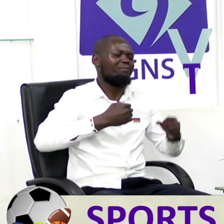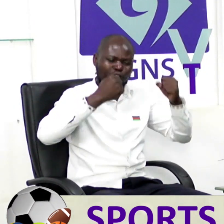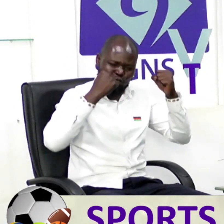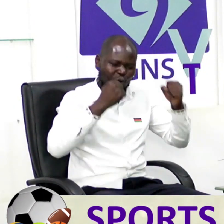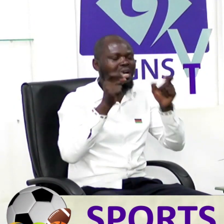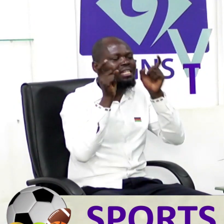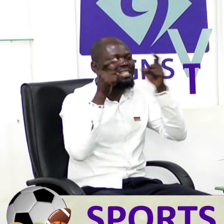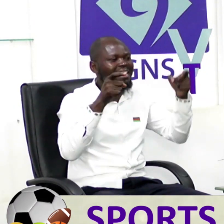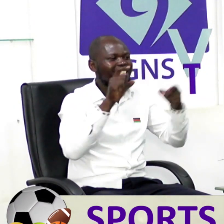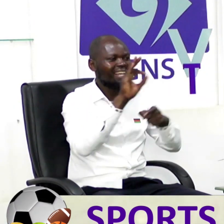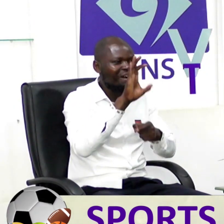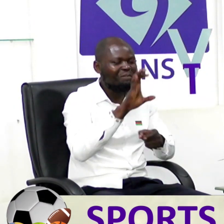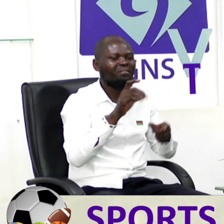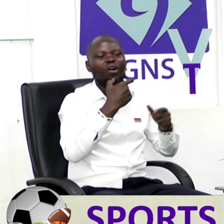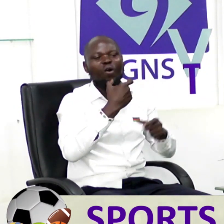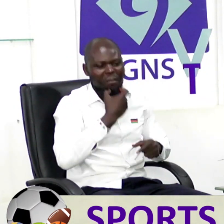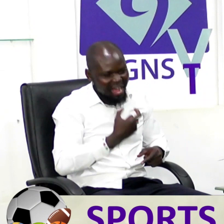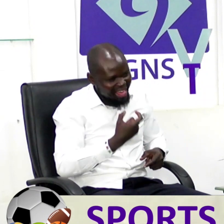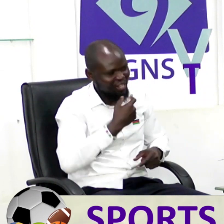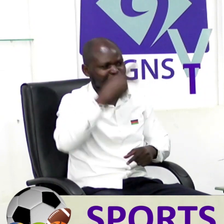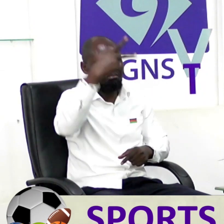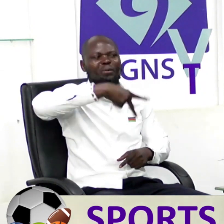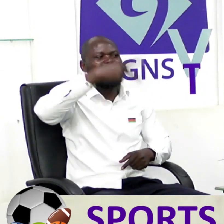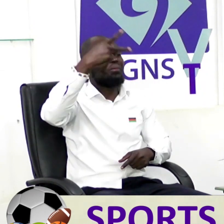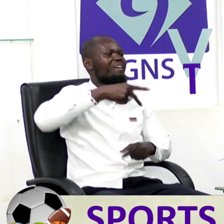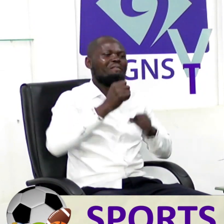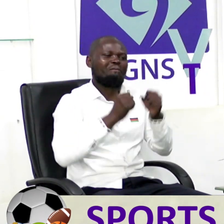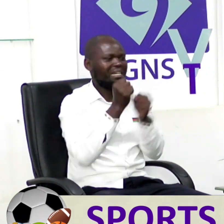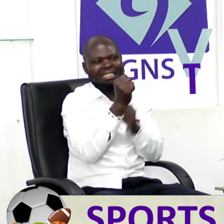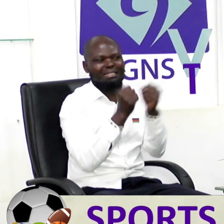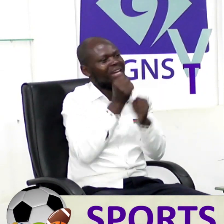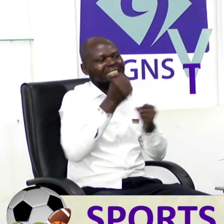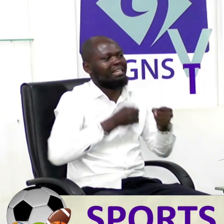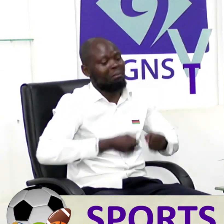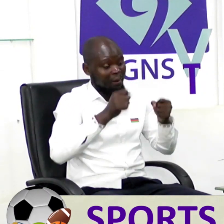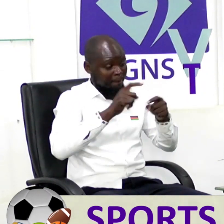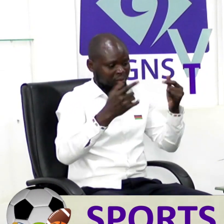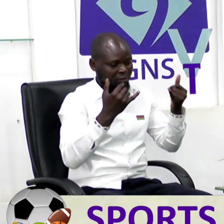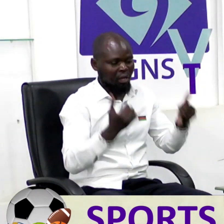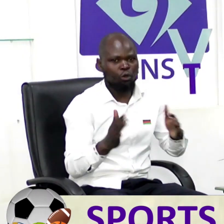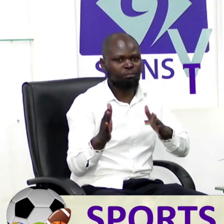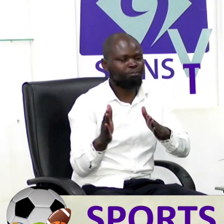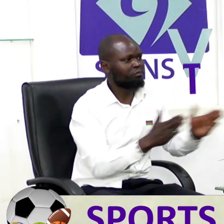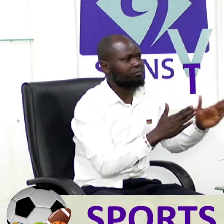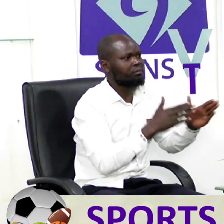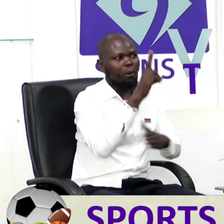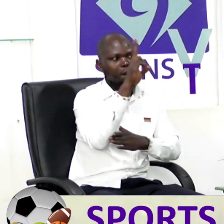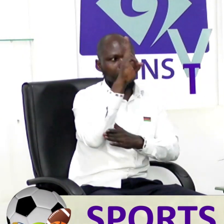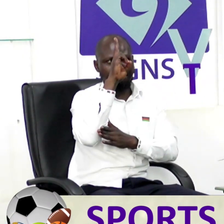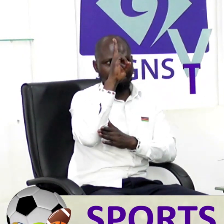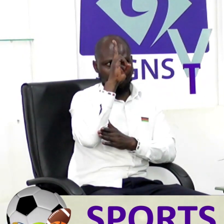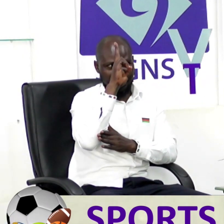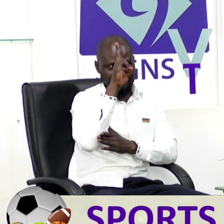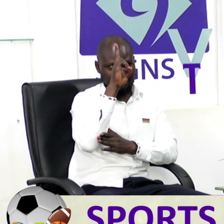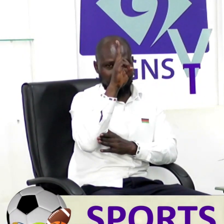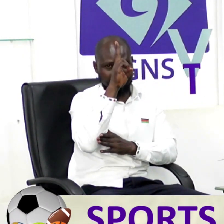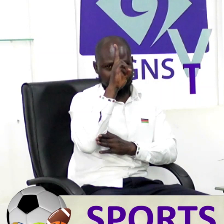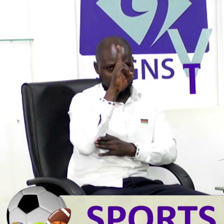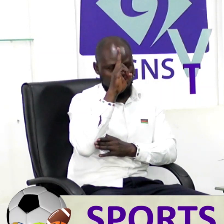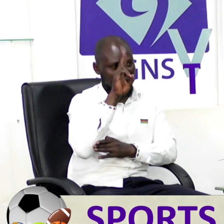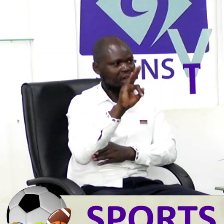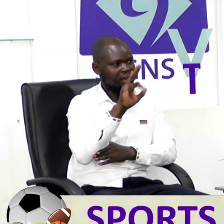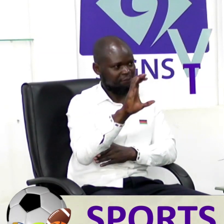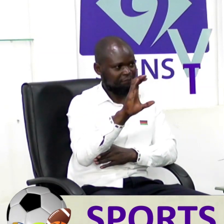for number 3 or number 2. Now the two matches against Gor Mahia